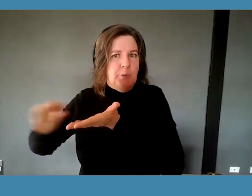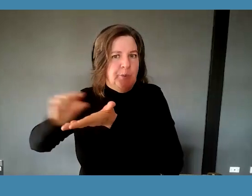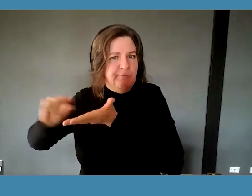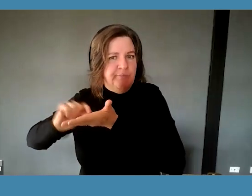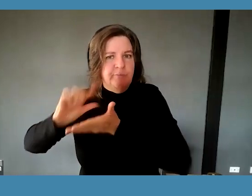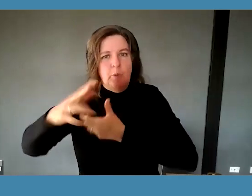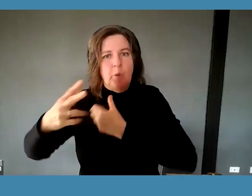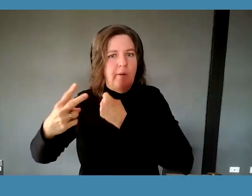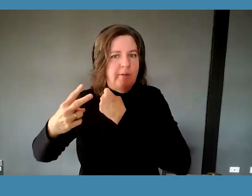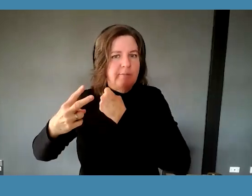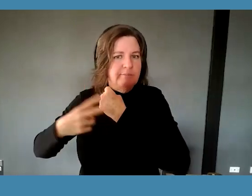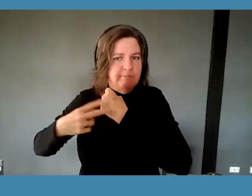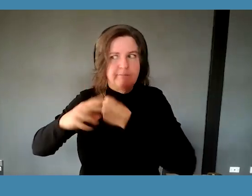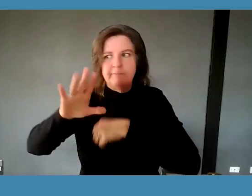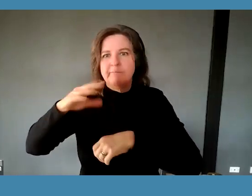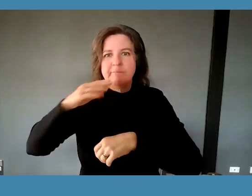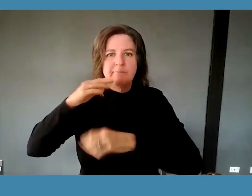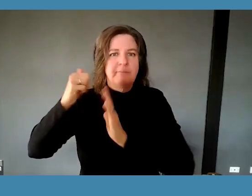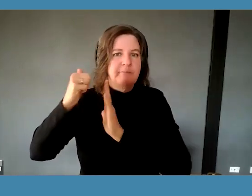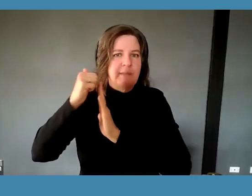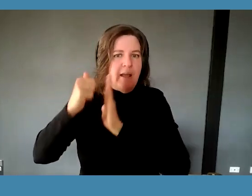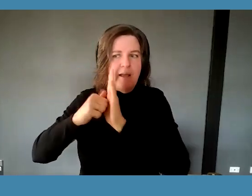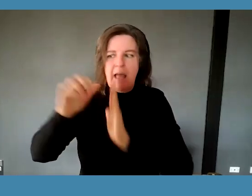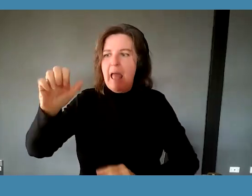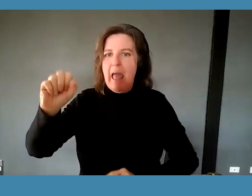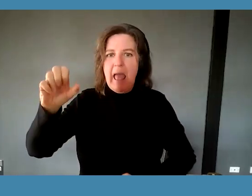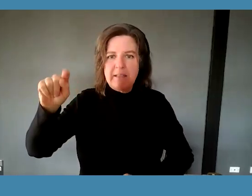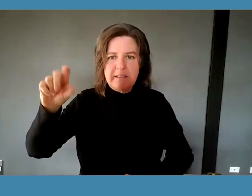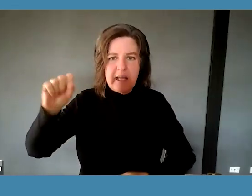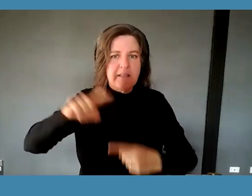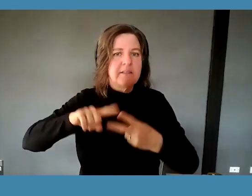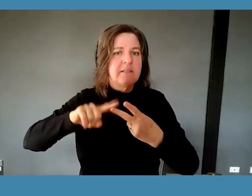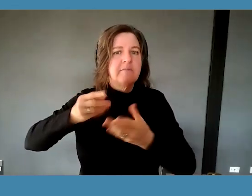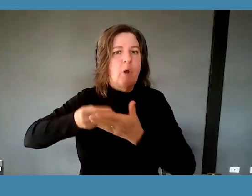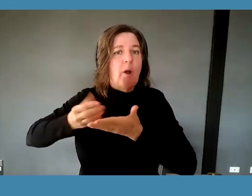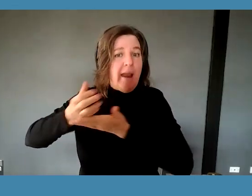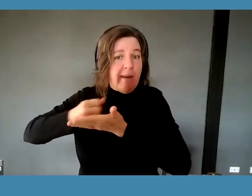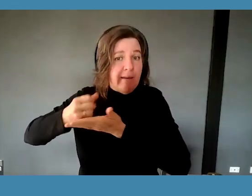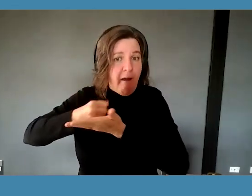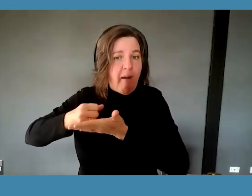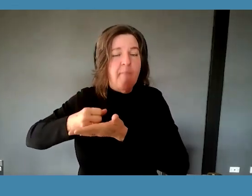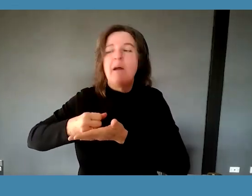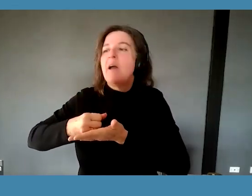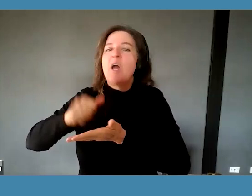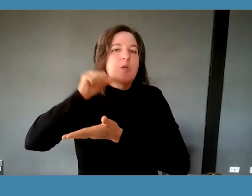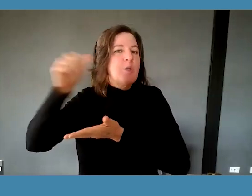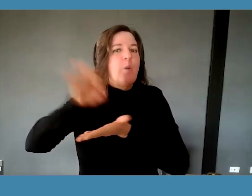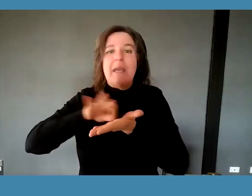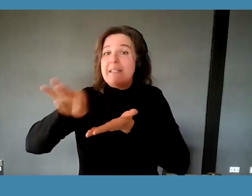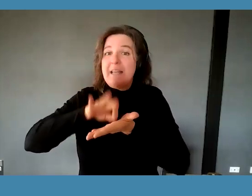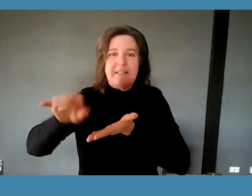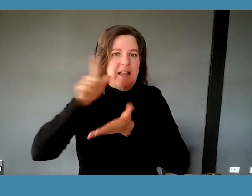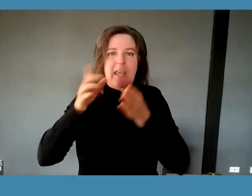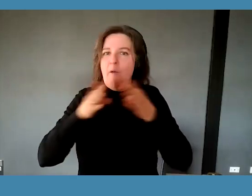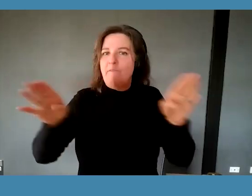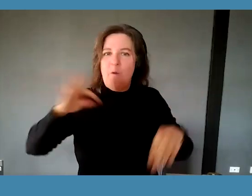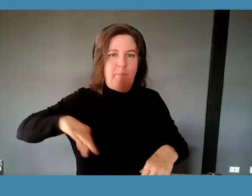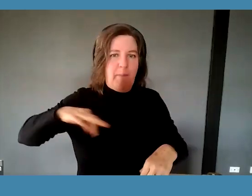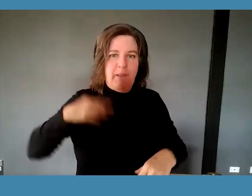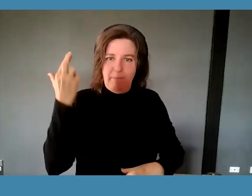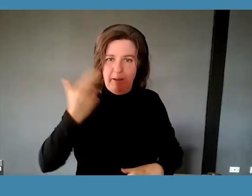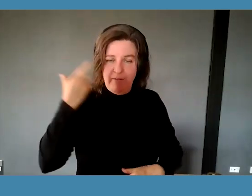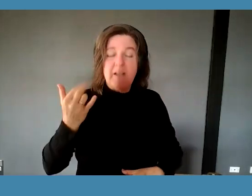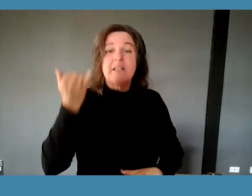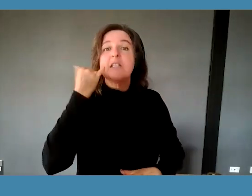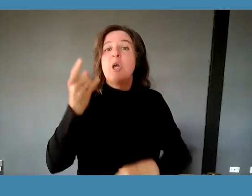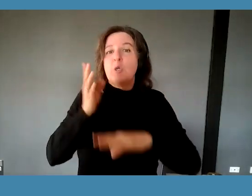income, so that it isn't counted for public benefits purposes. So if you're just over that limit, you might need to look